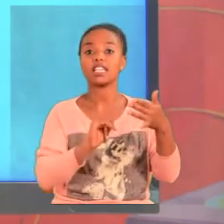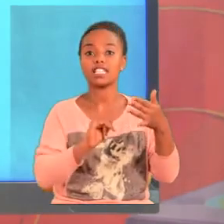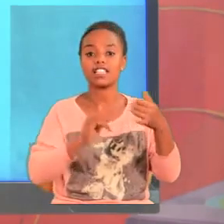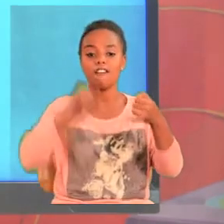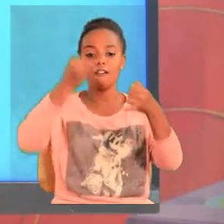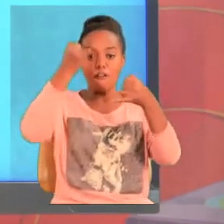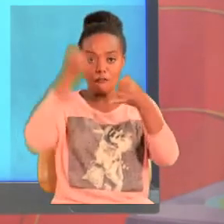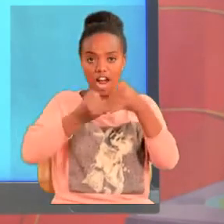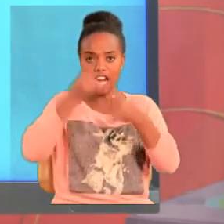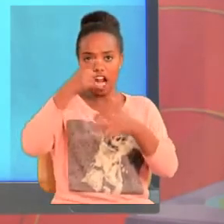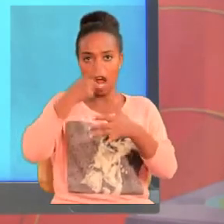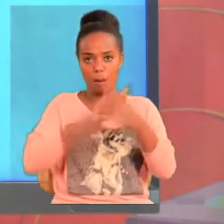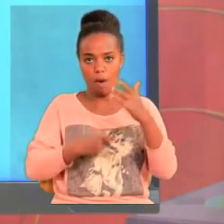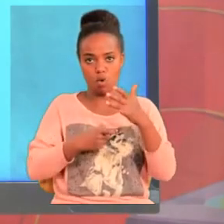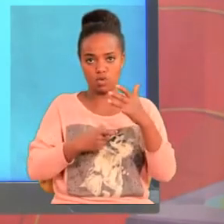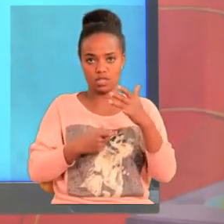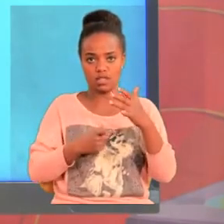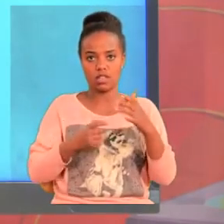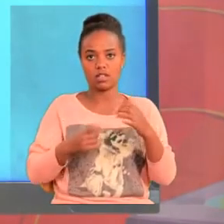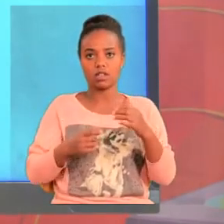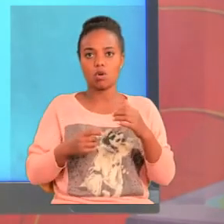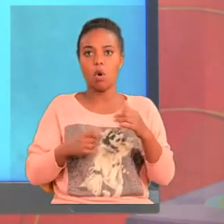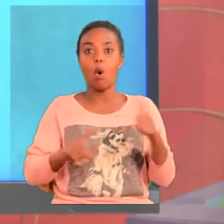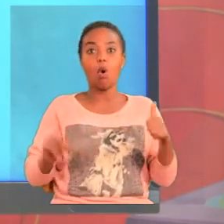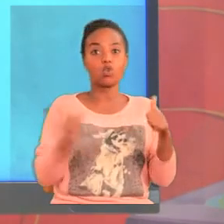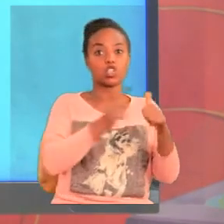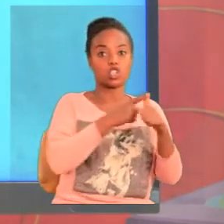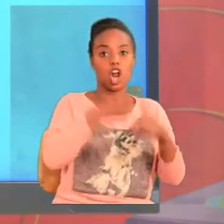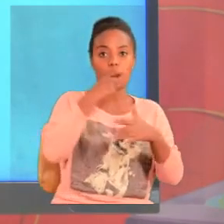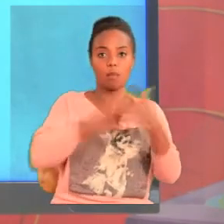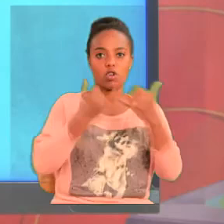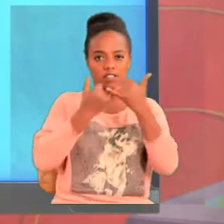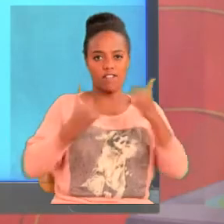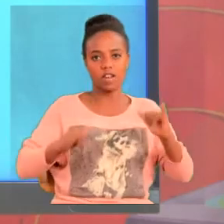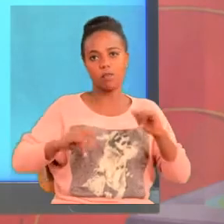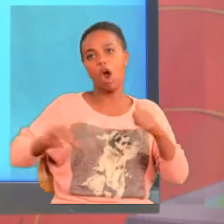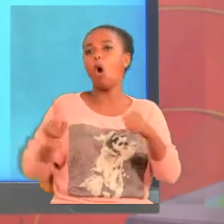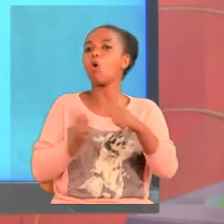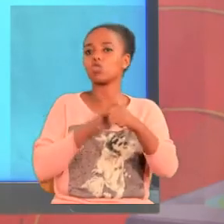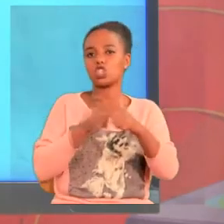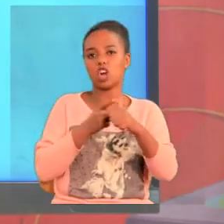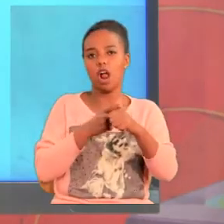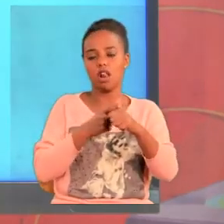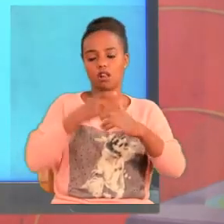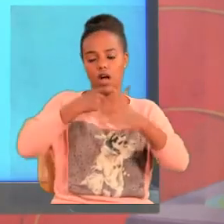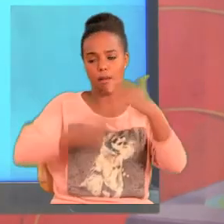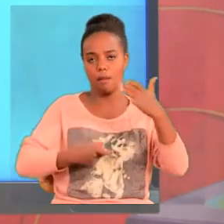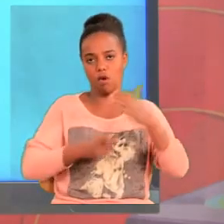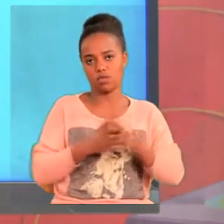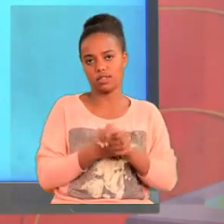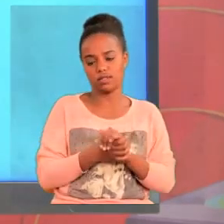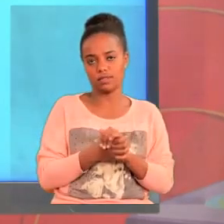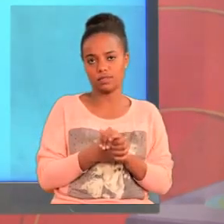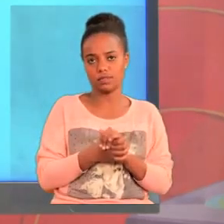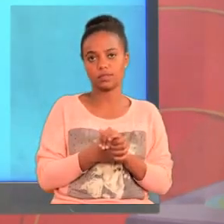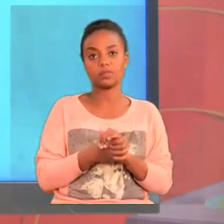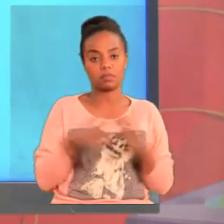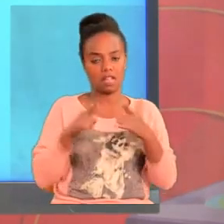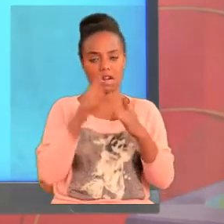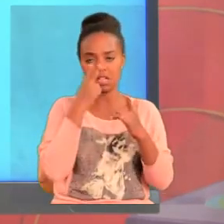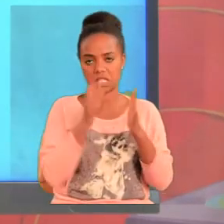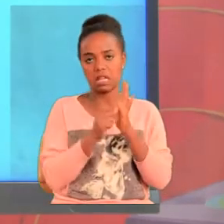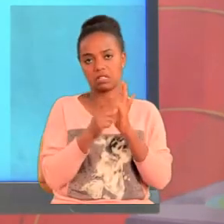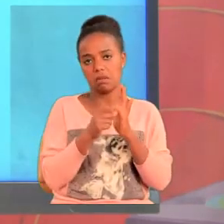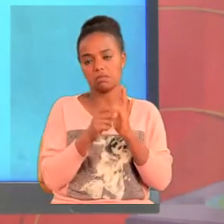final amount minus initial or original amount divided by original amount. This is the rate of change. So let's see example